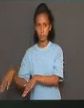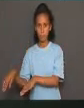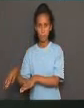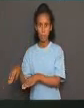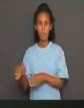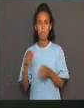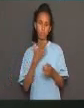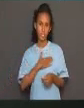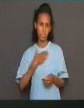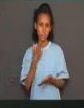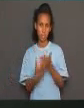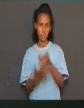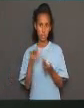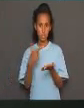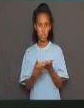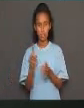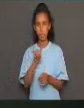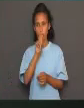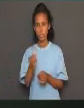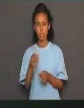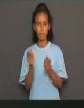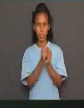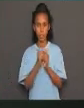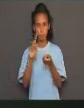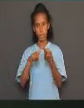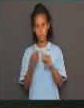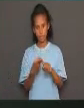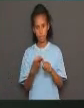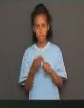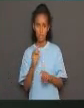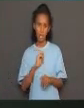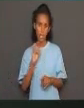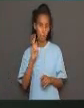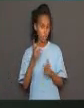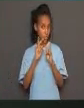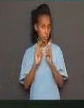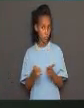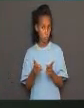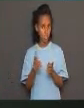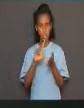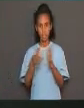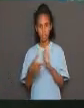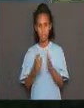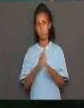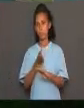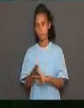Please discuss this question with a partner, and I will see you in a few minutes.